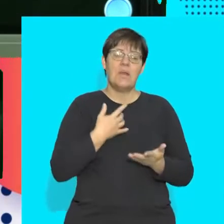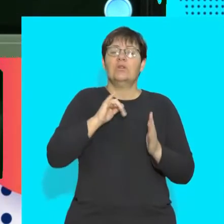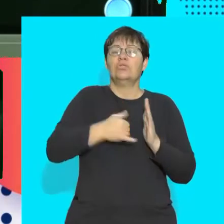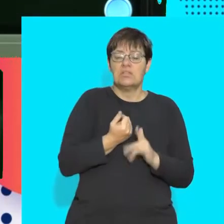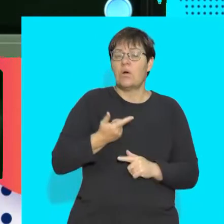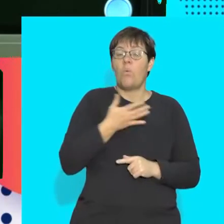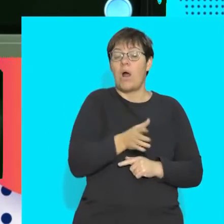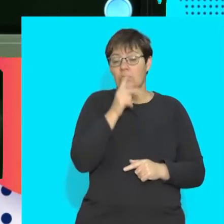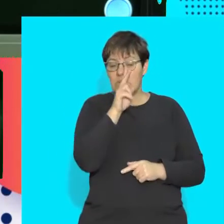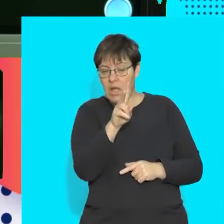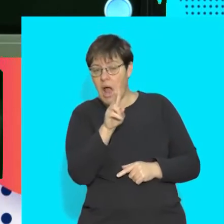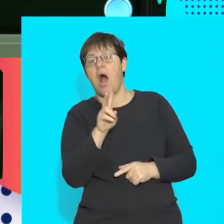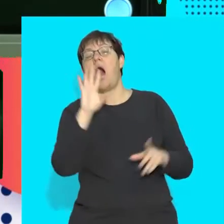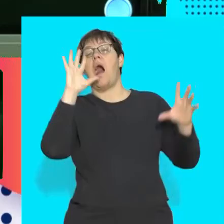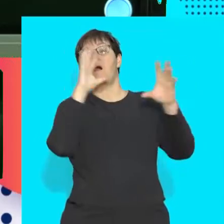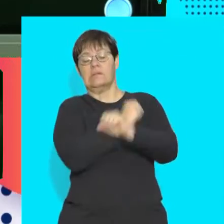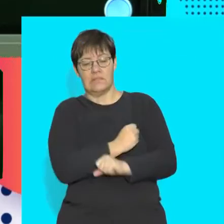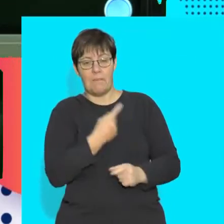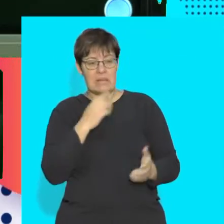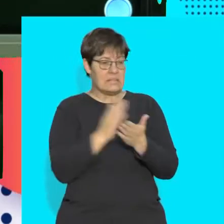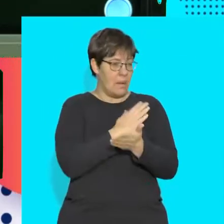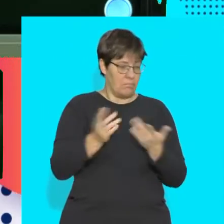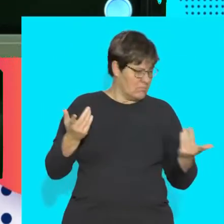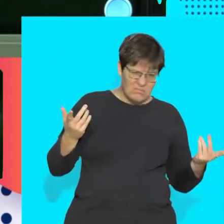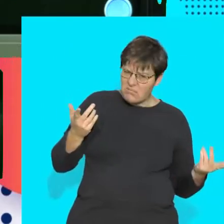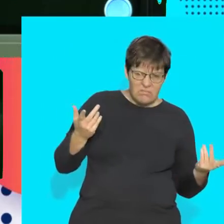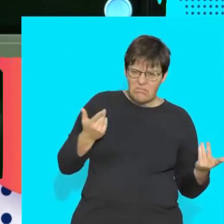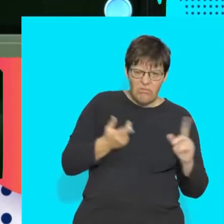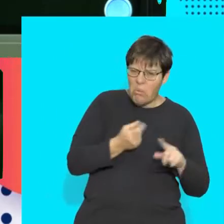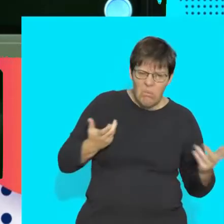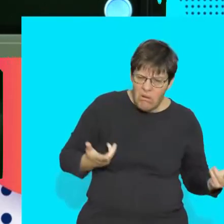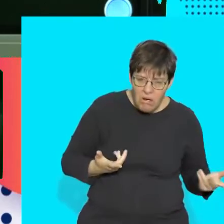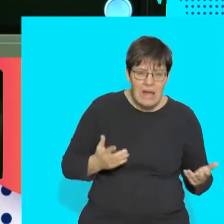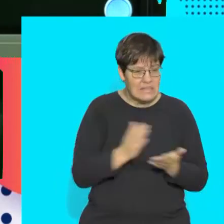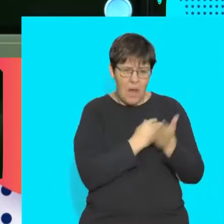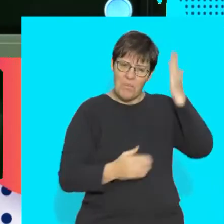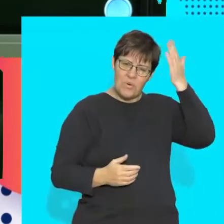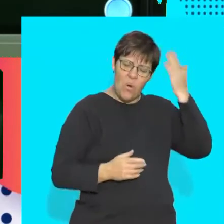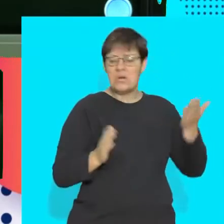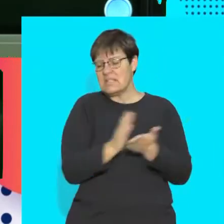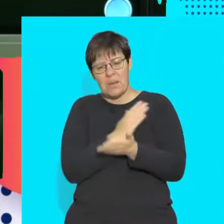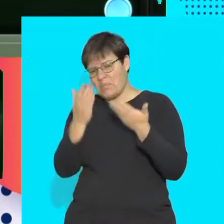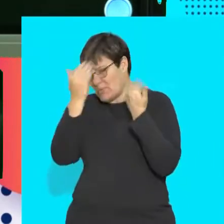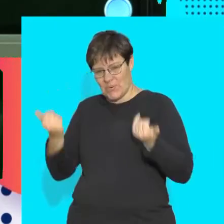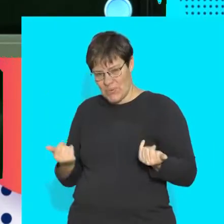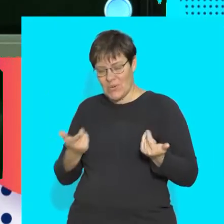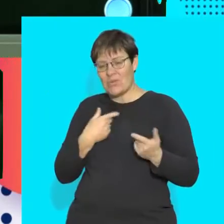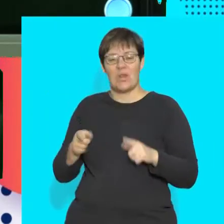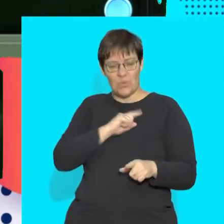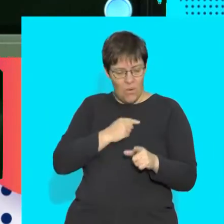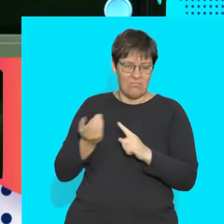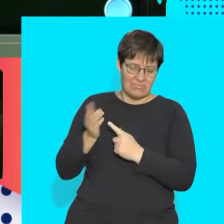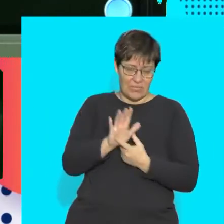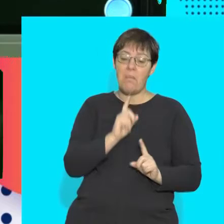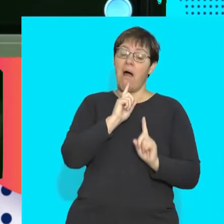any of you to get lost with where I get the answers from, okay? We don't judge how you do your calculator work as long as you get